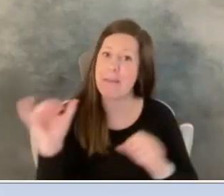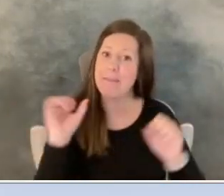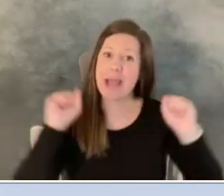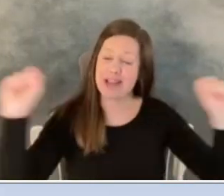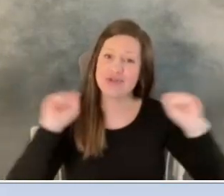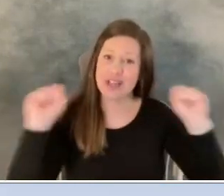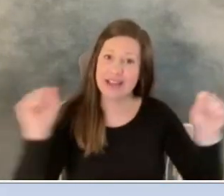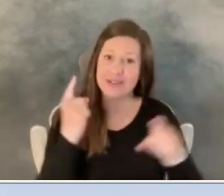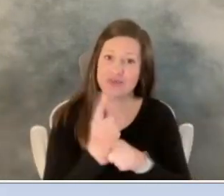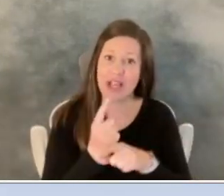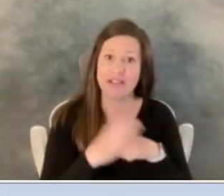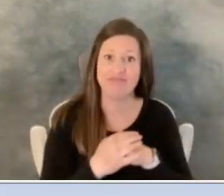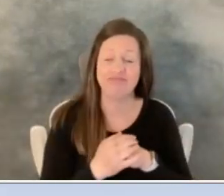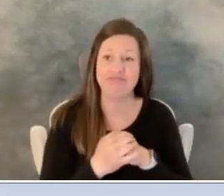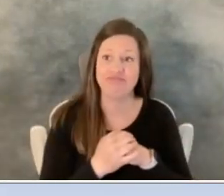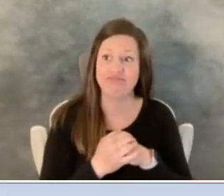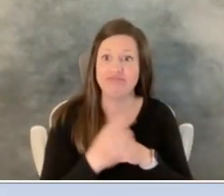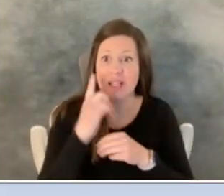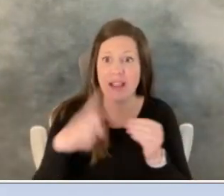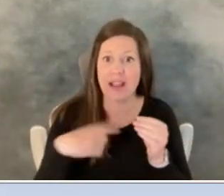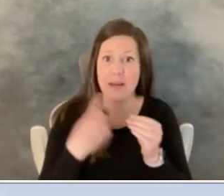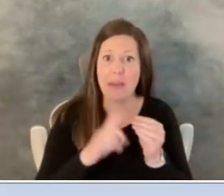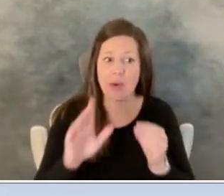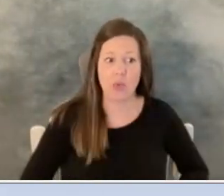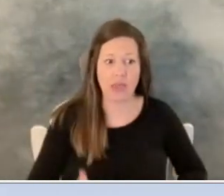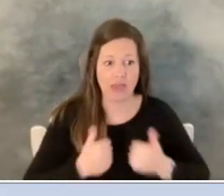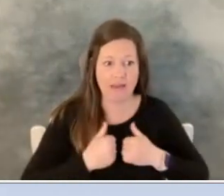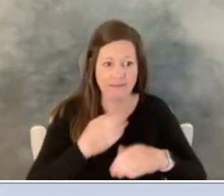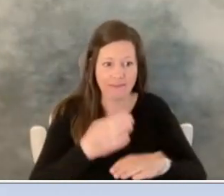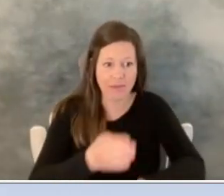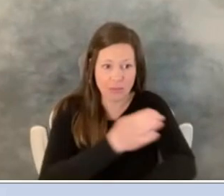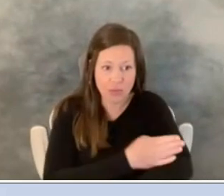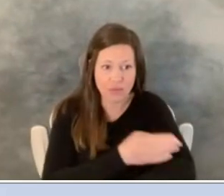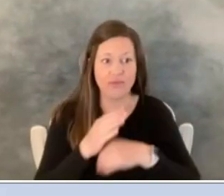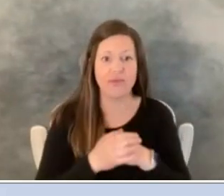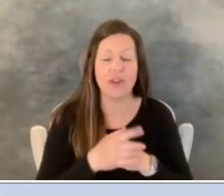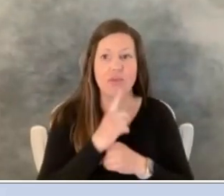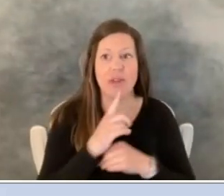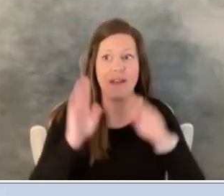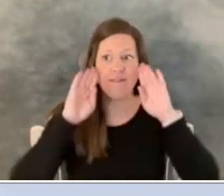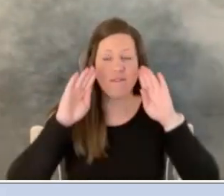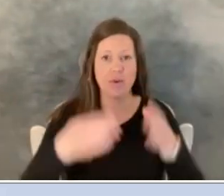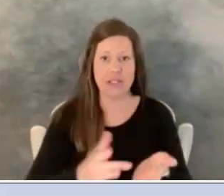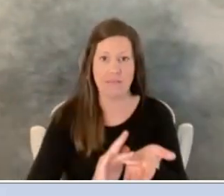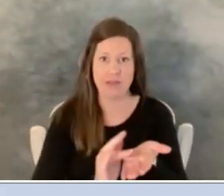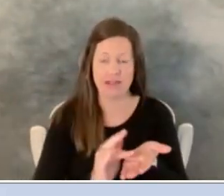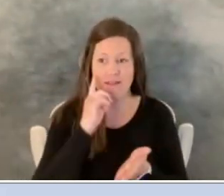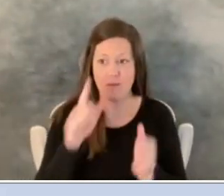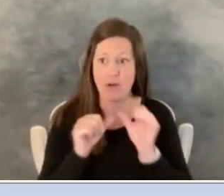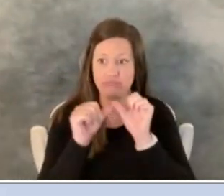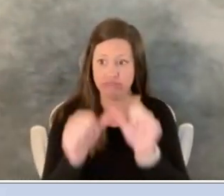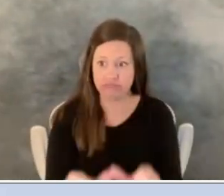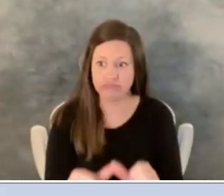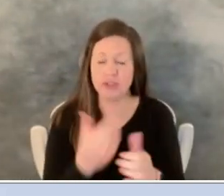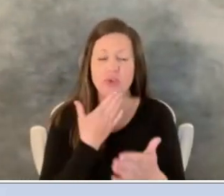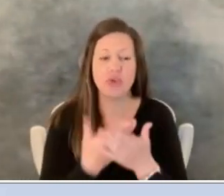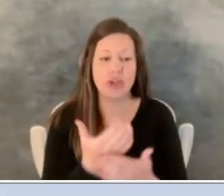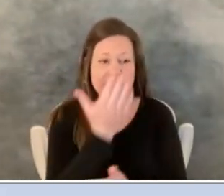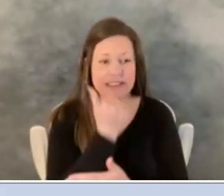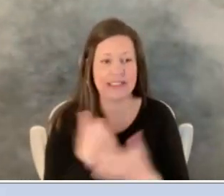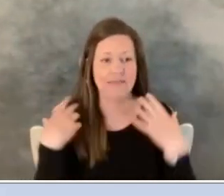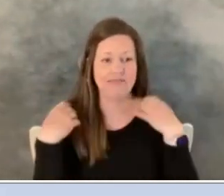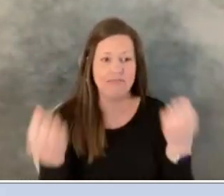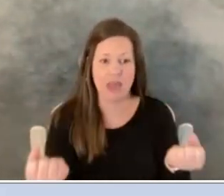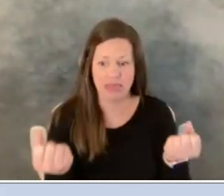a better lifestyle, as we are focusing in medicine on longevity, these good sleep habits should be your lifestyle.